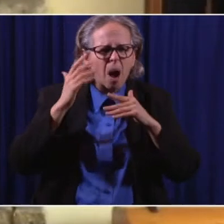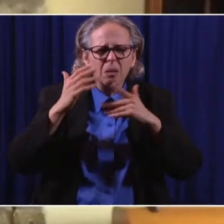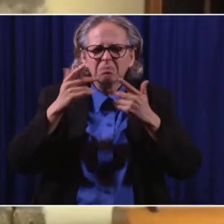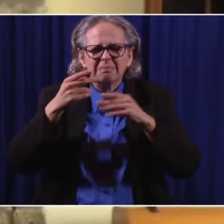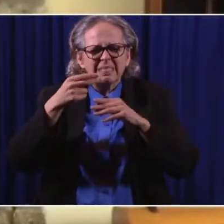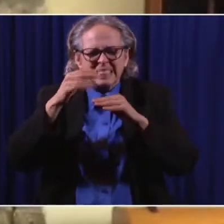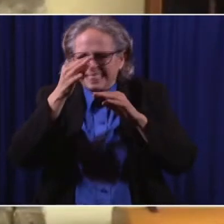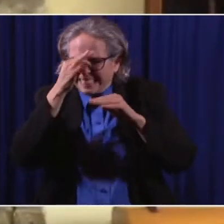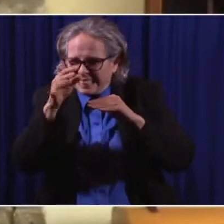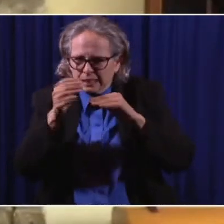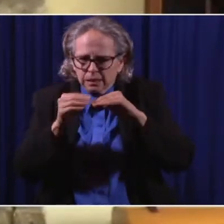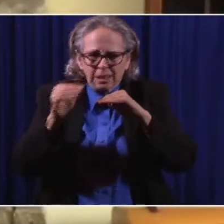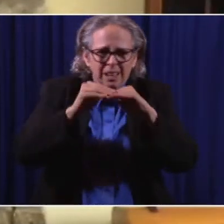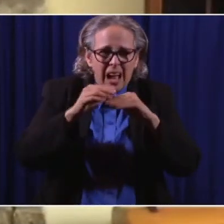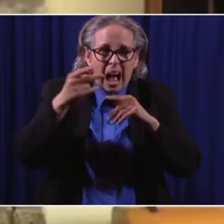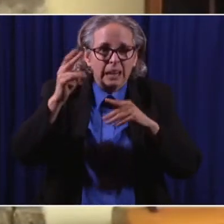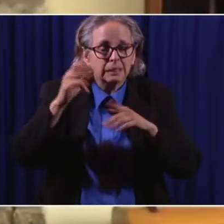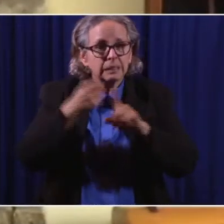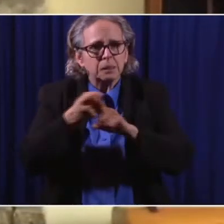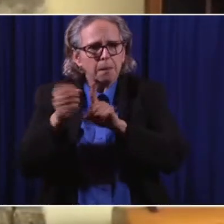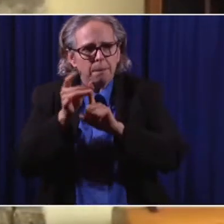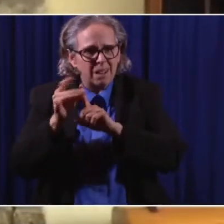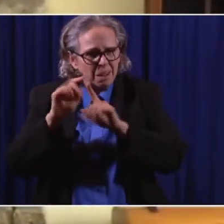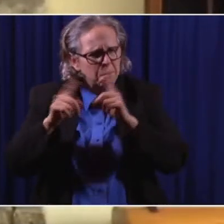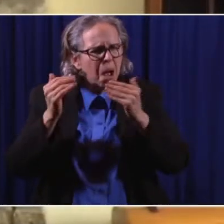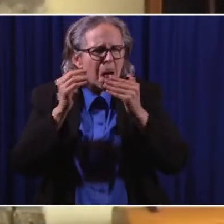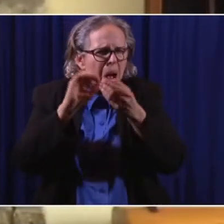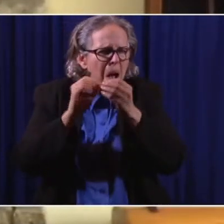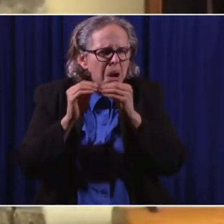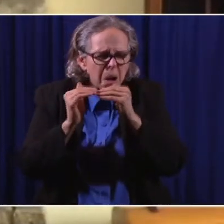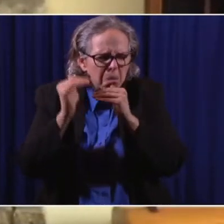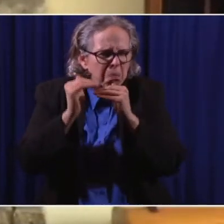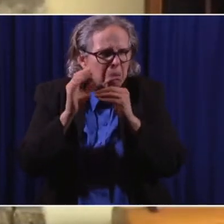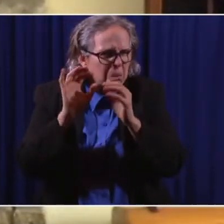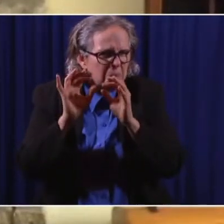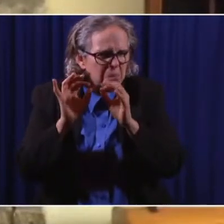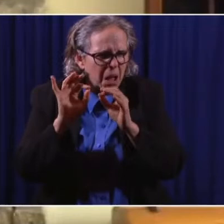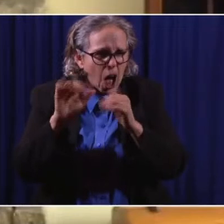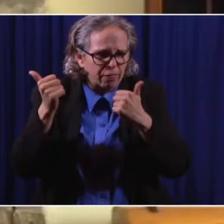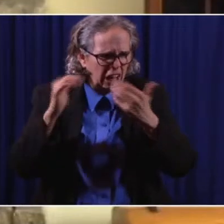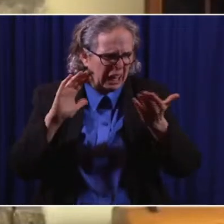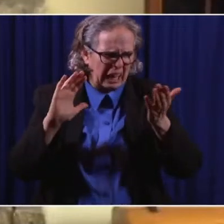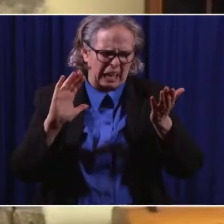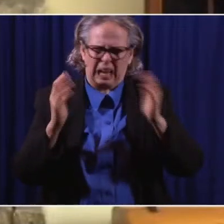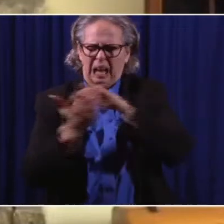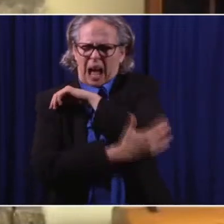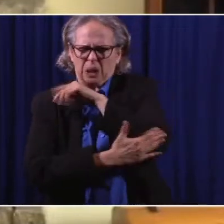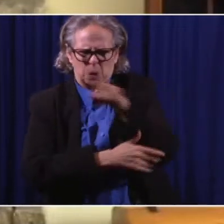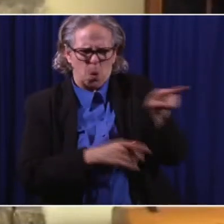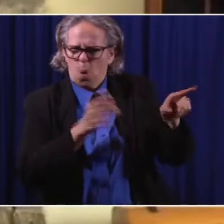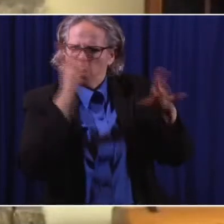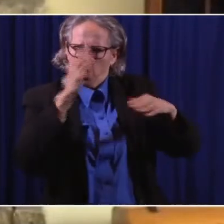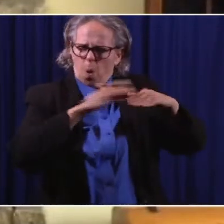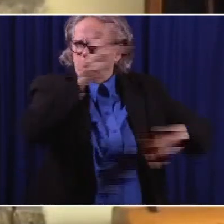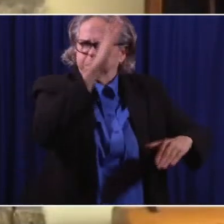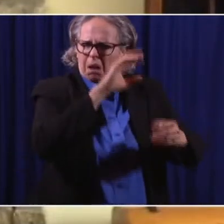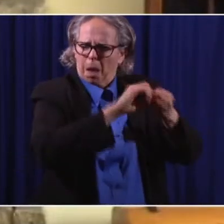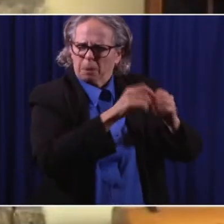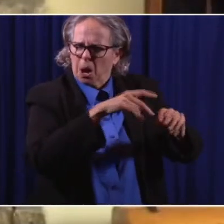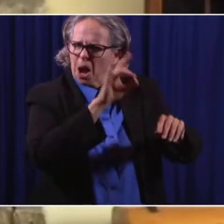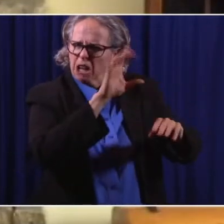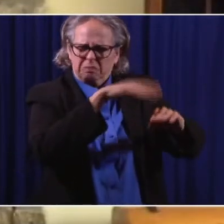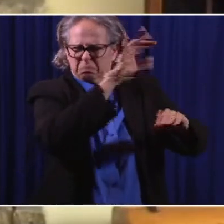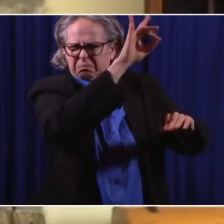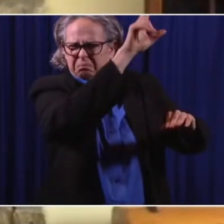high, but there's 70 other counties that have more spread than they do. So look at where